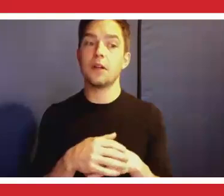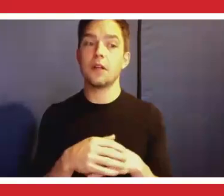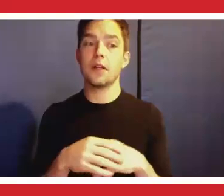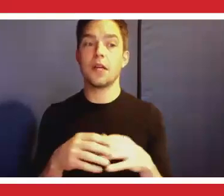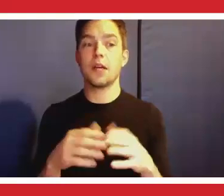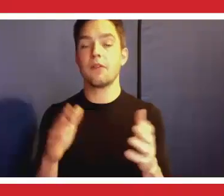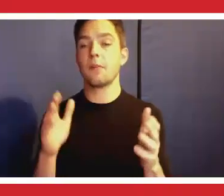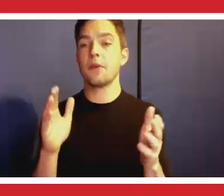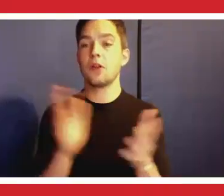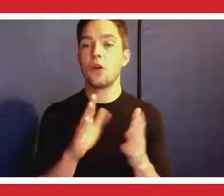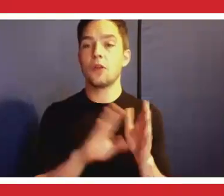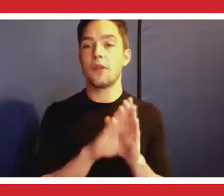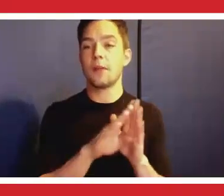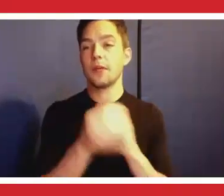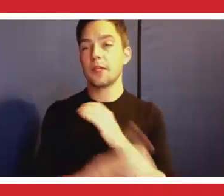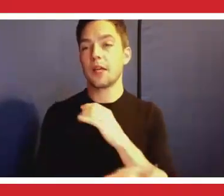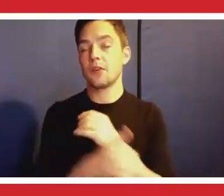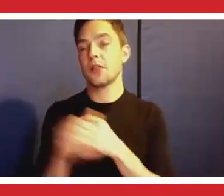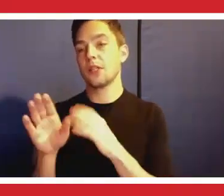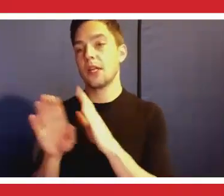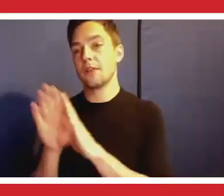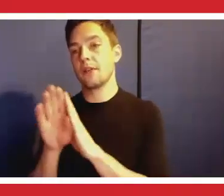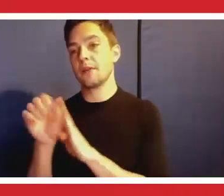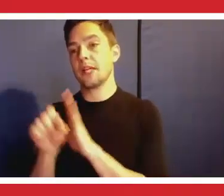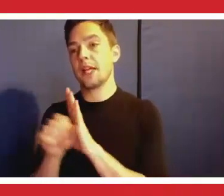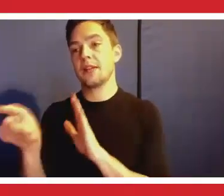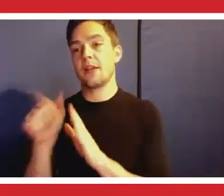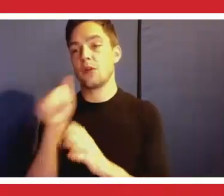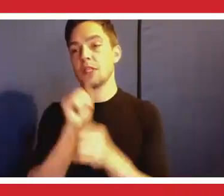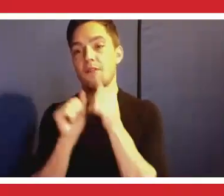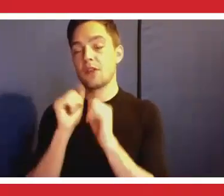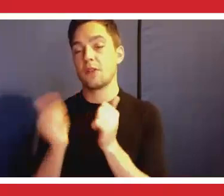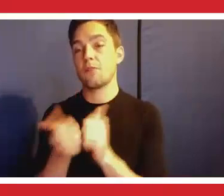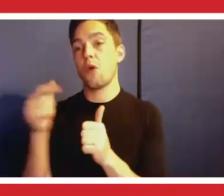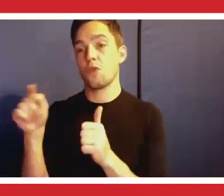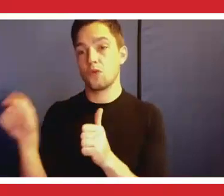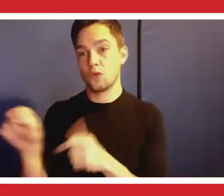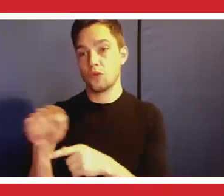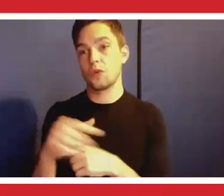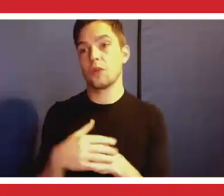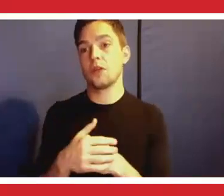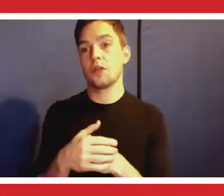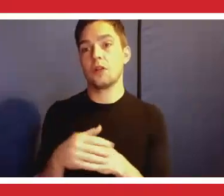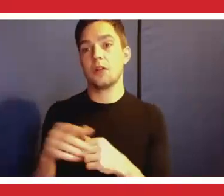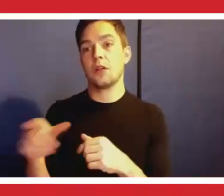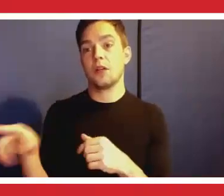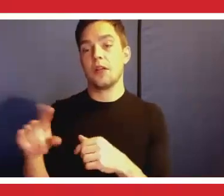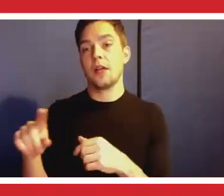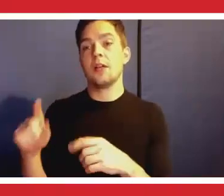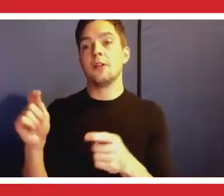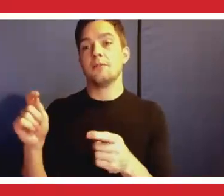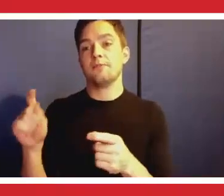and developing states, they were the ones that were suffering the most. They were really improved so much. So